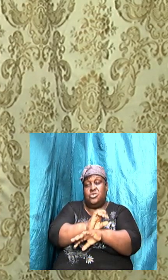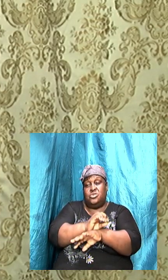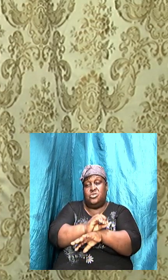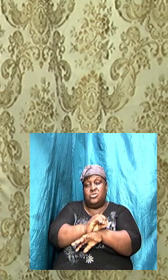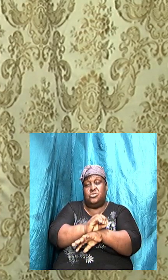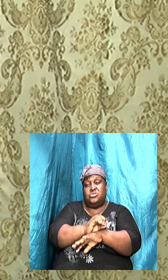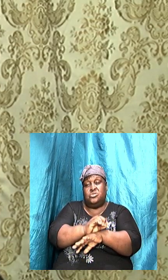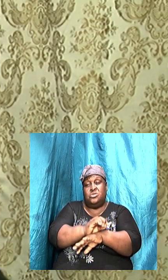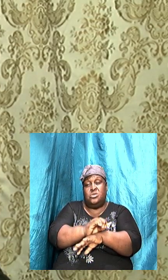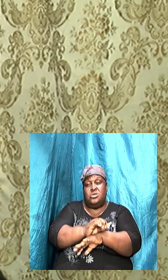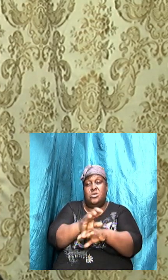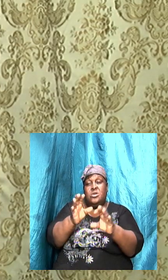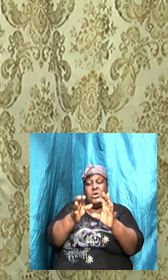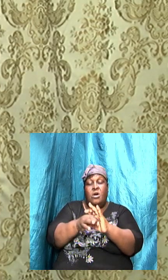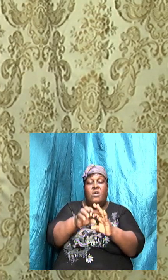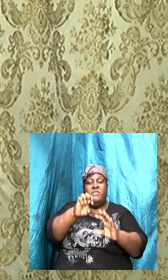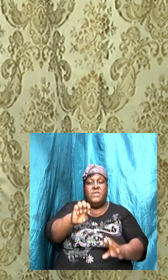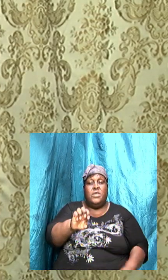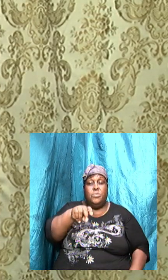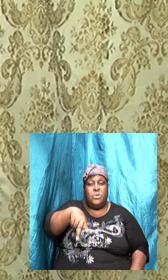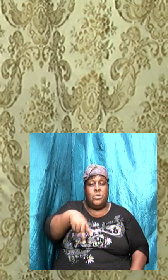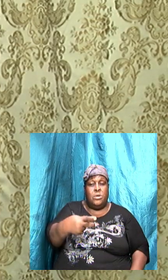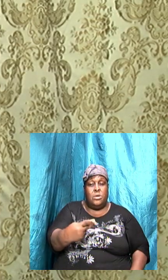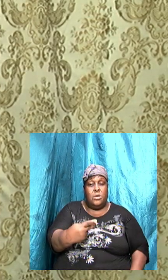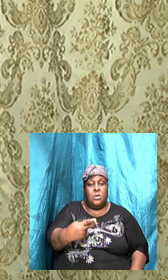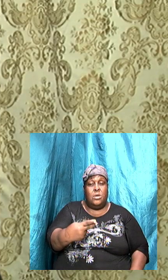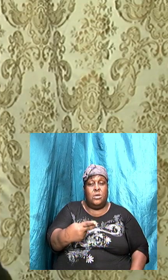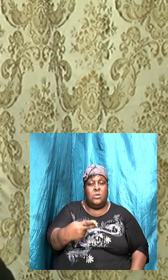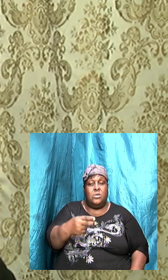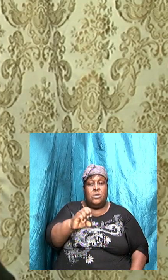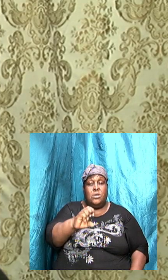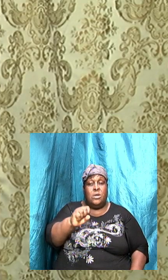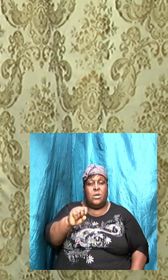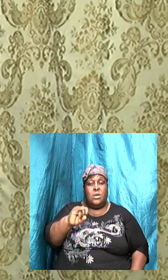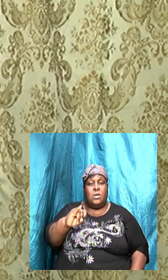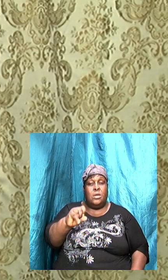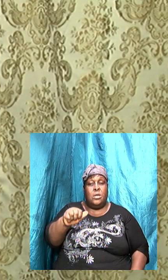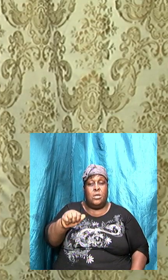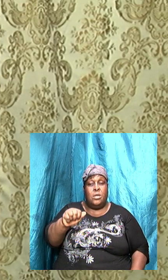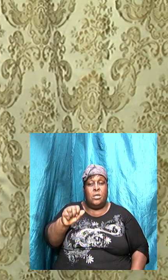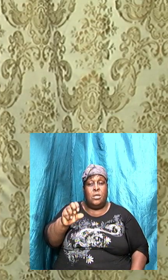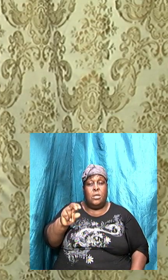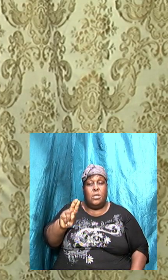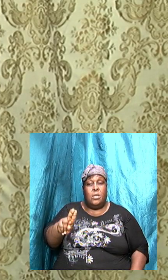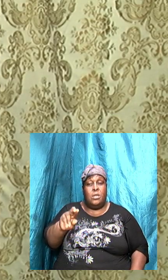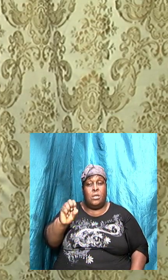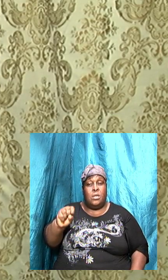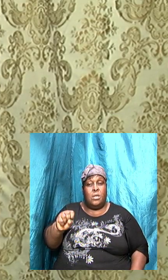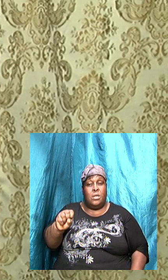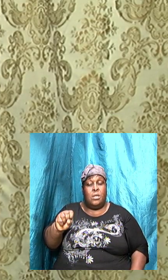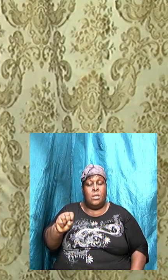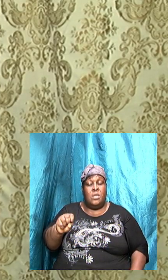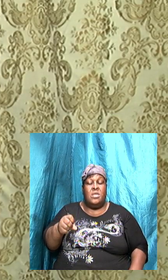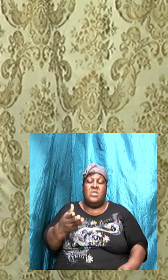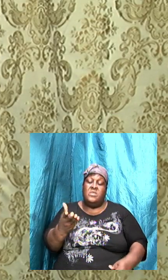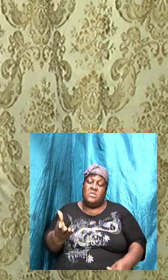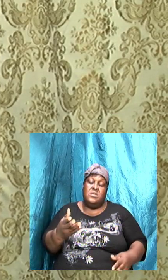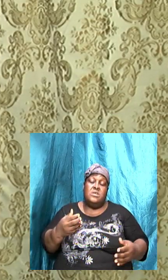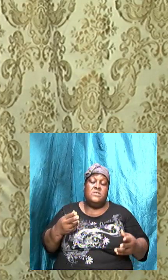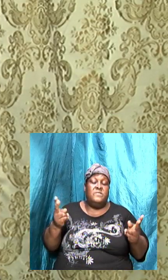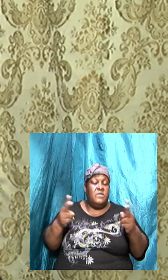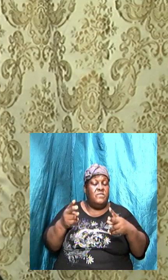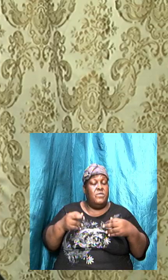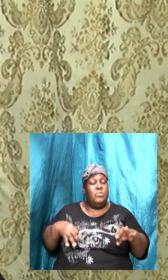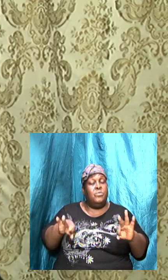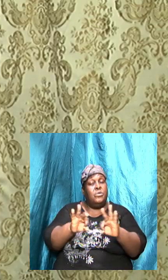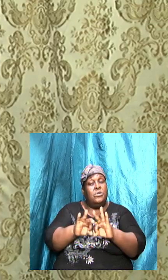the historical and the representative views. And these are very important, brothers and sisters,